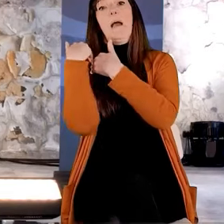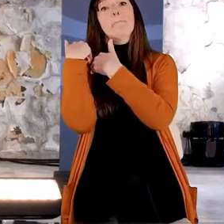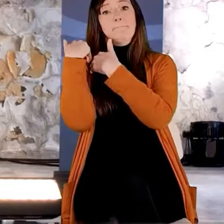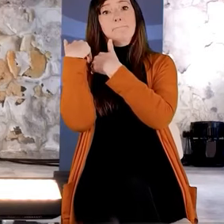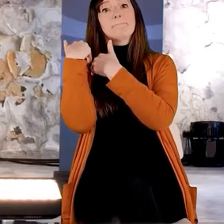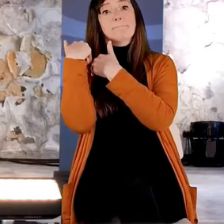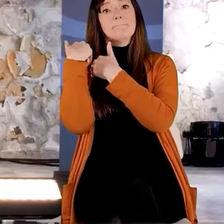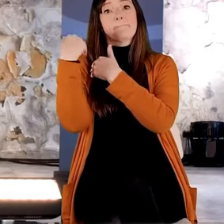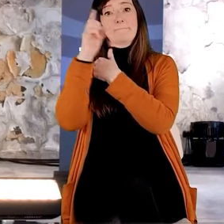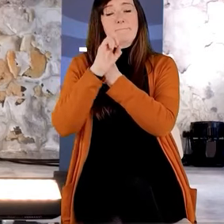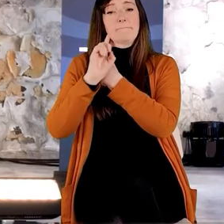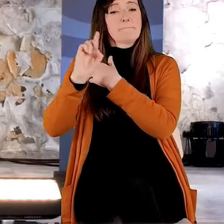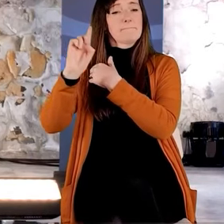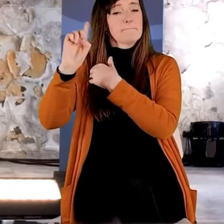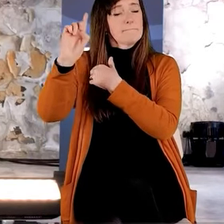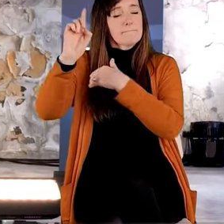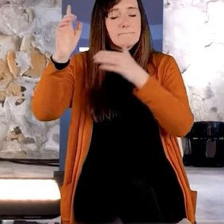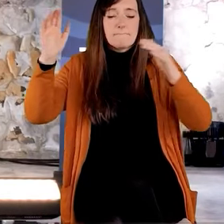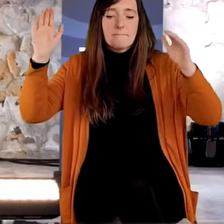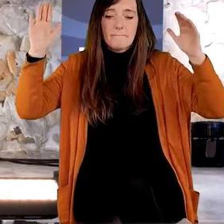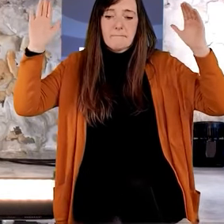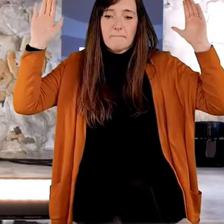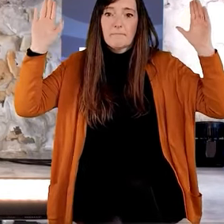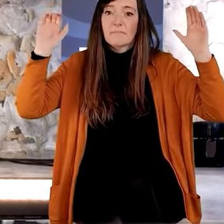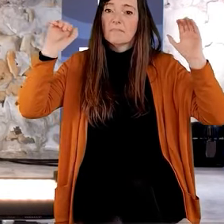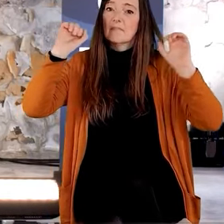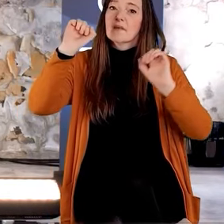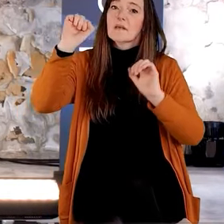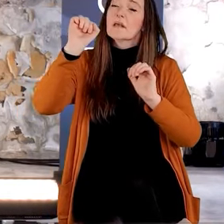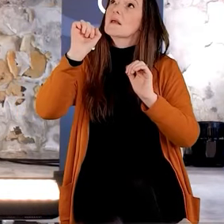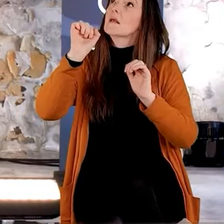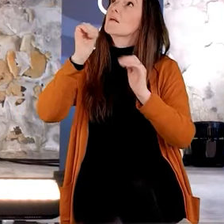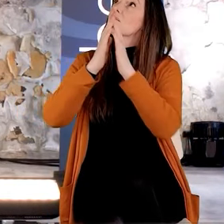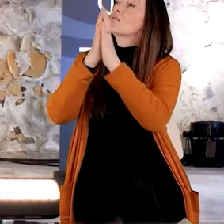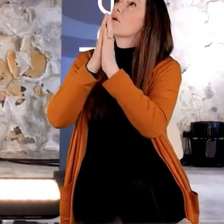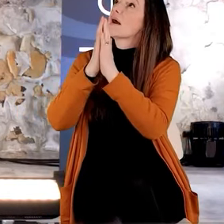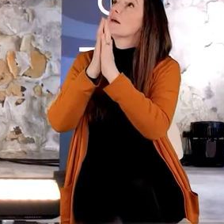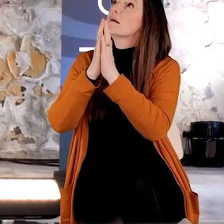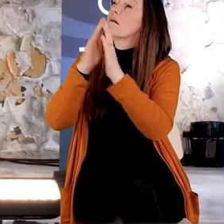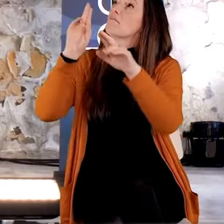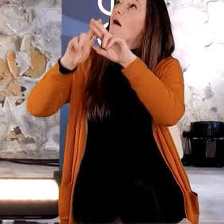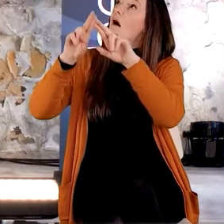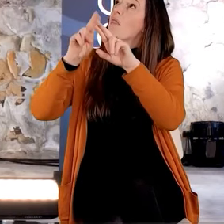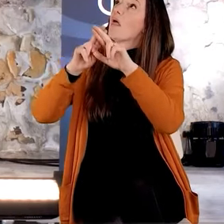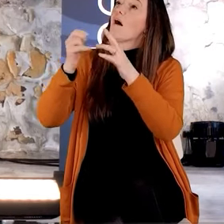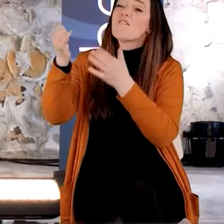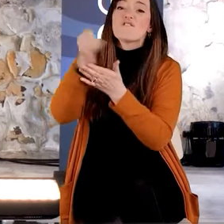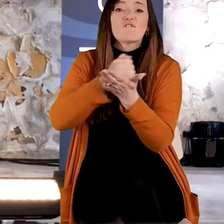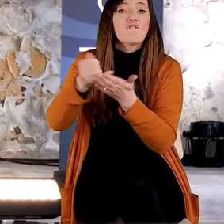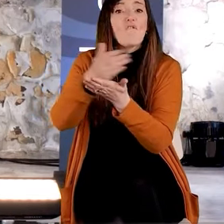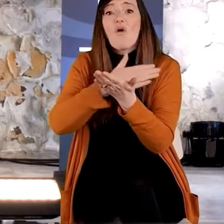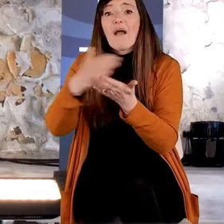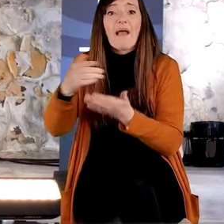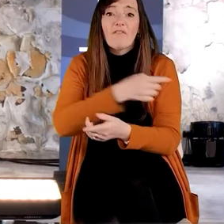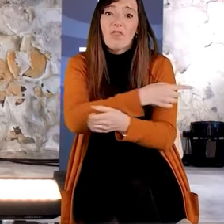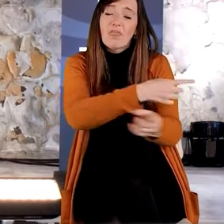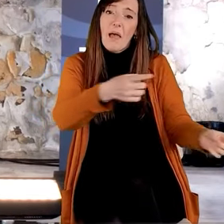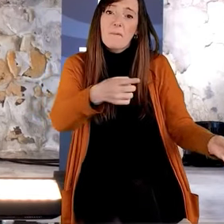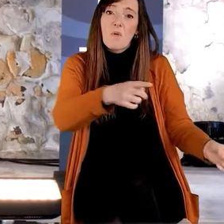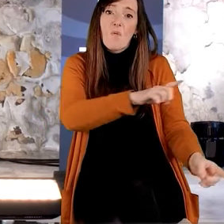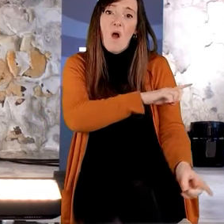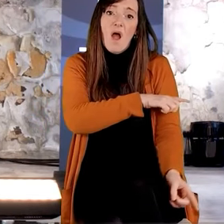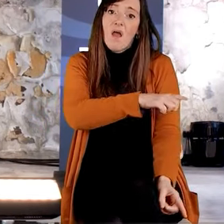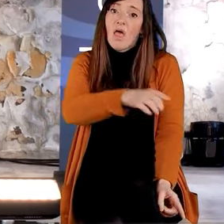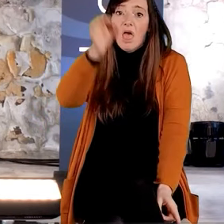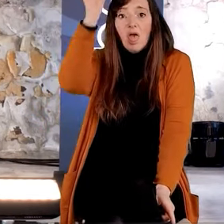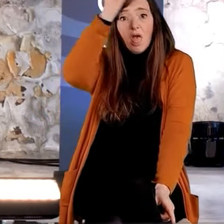sin of those for whom he came to die. He prays, Father, forgive them, for they know not what they do. But